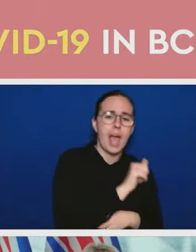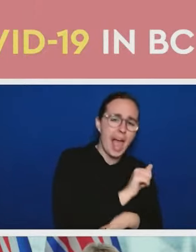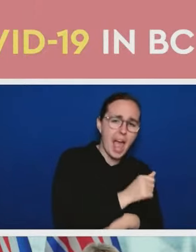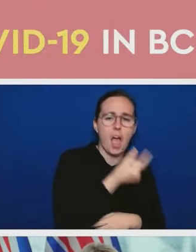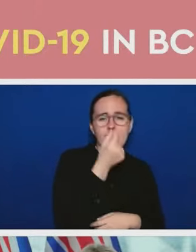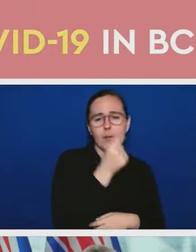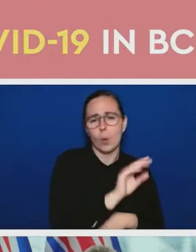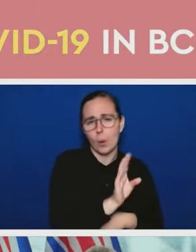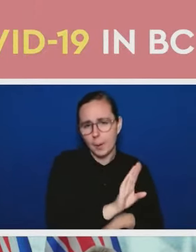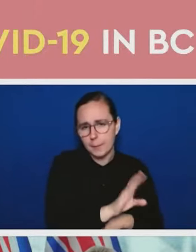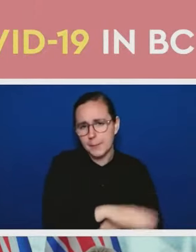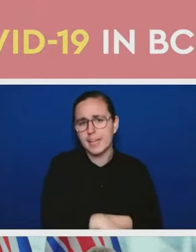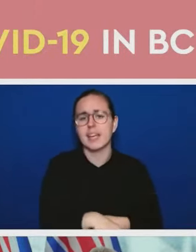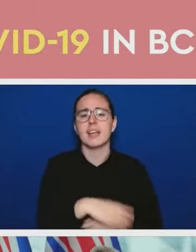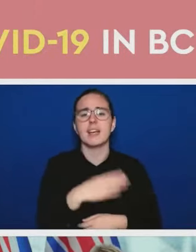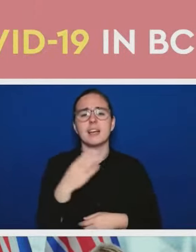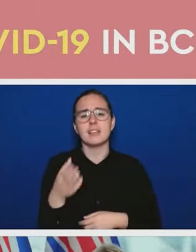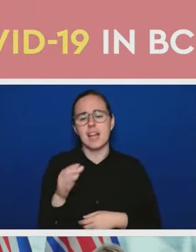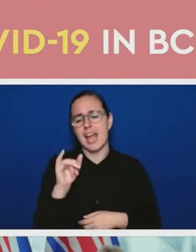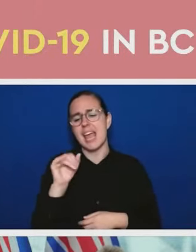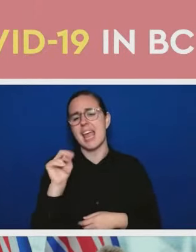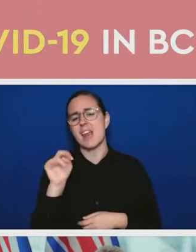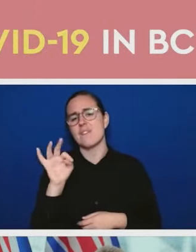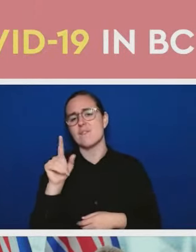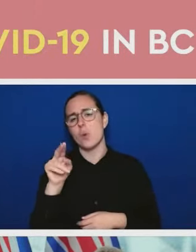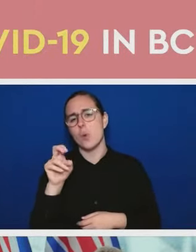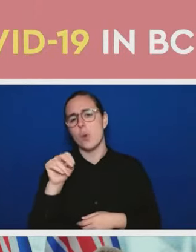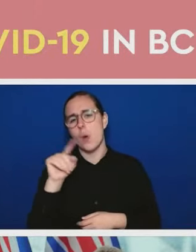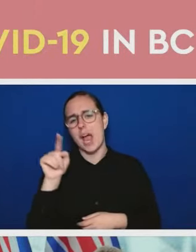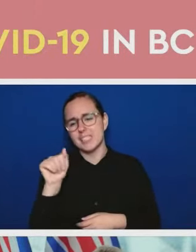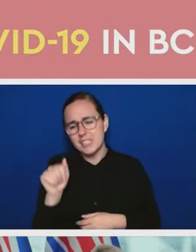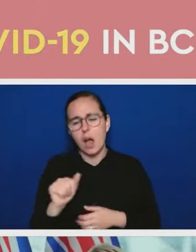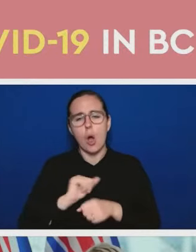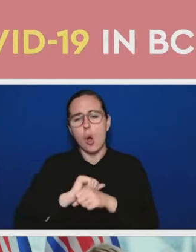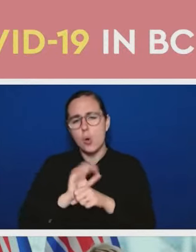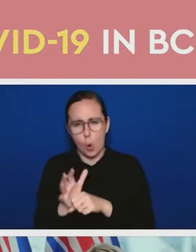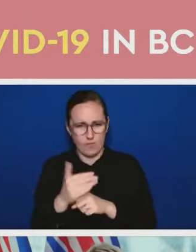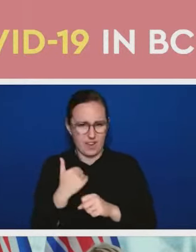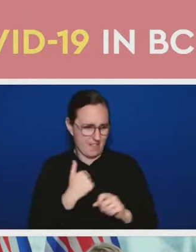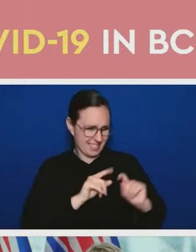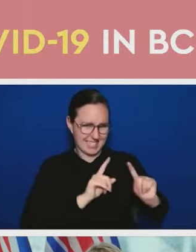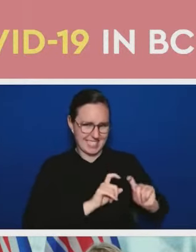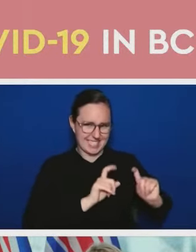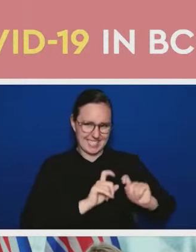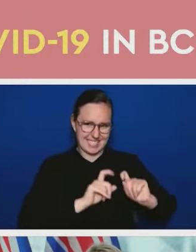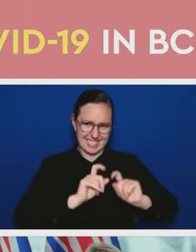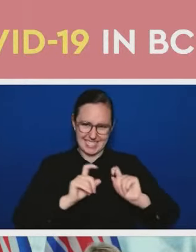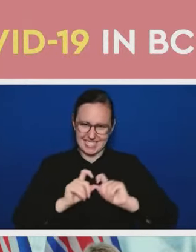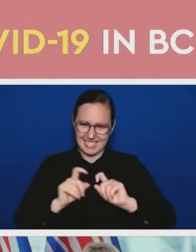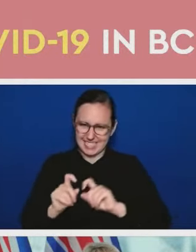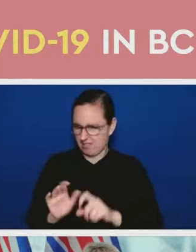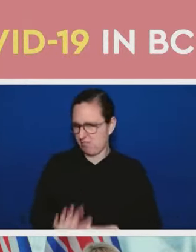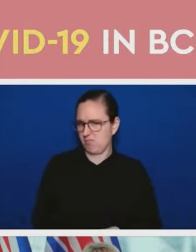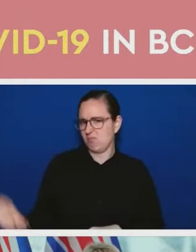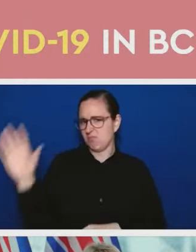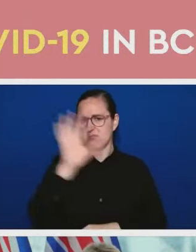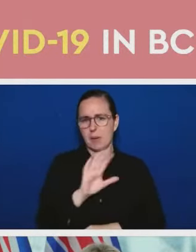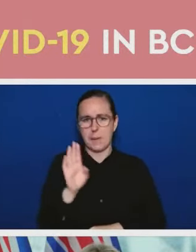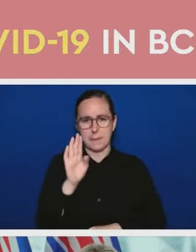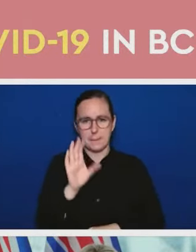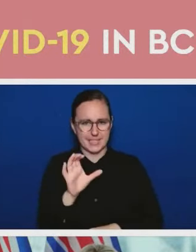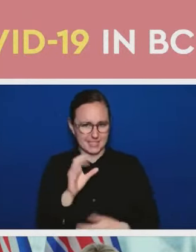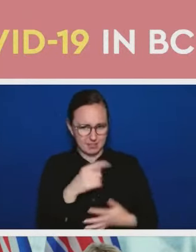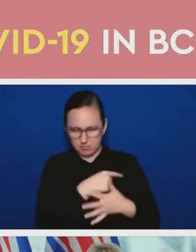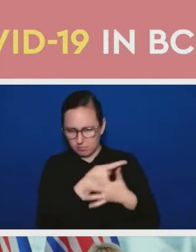over 300 sites around BC, and we also partner with Ontario, Quebec, and Alberta to have an